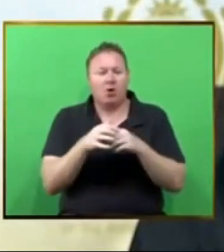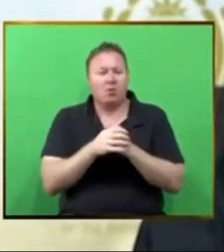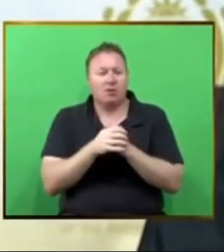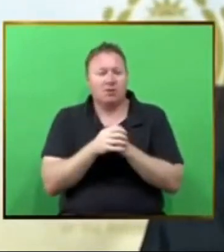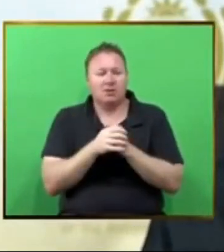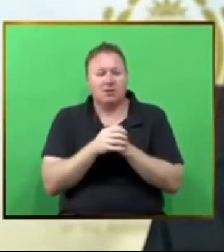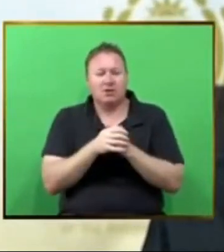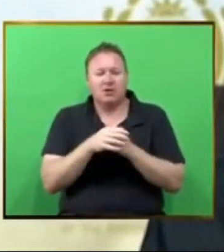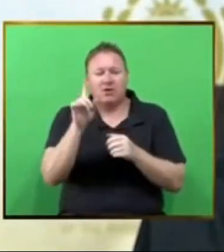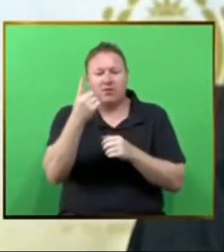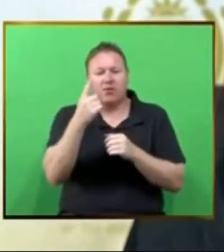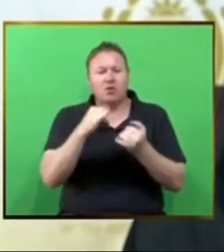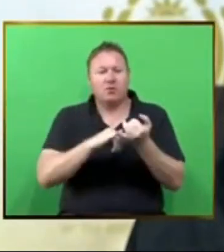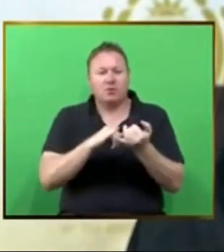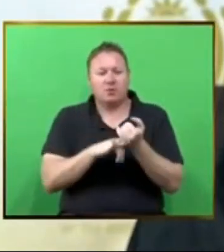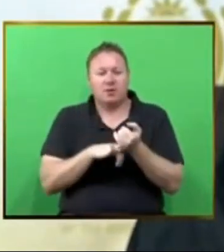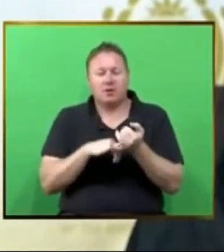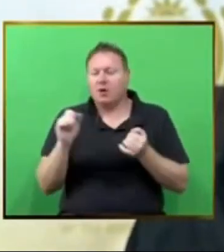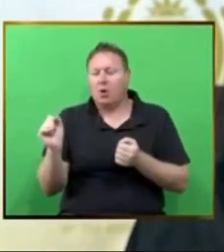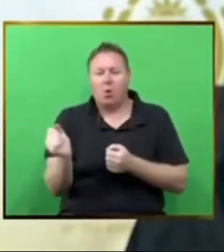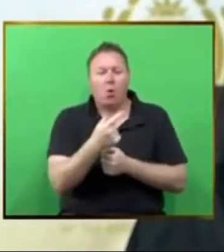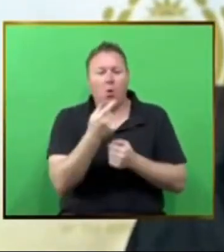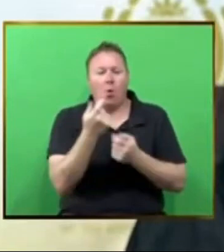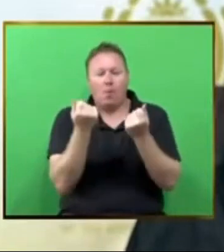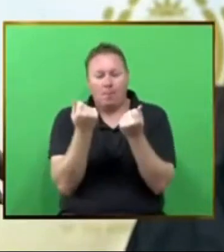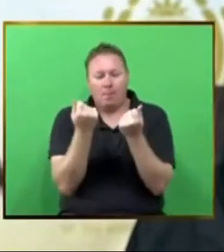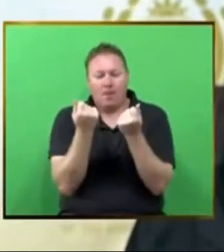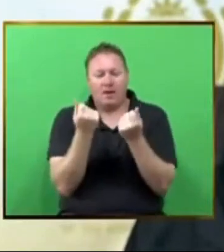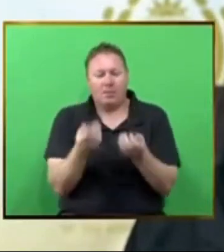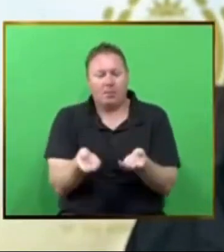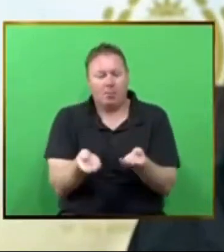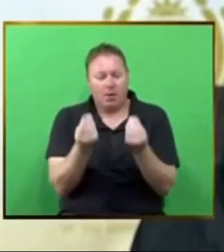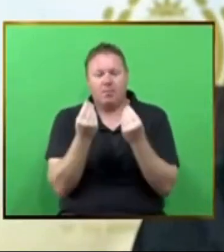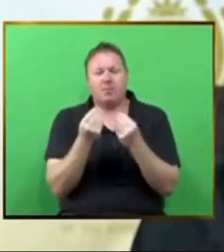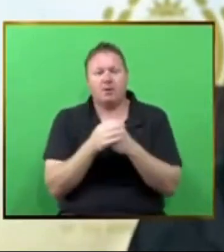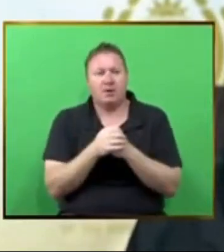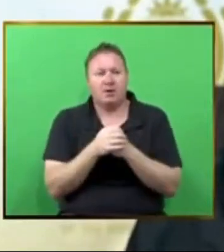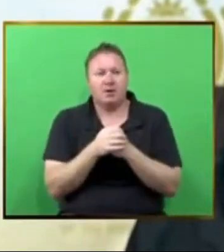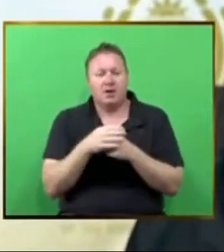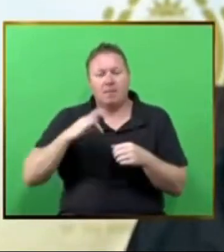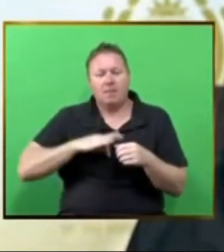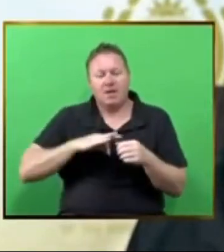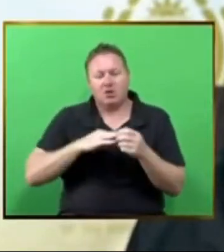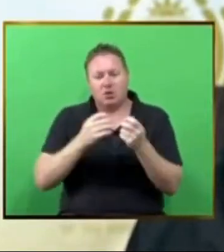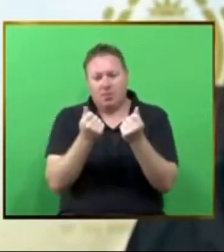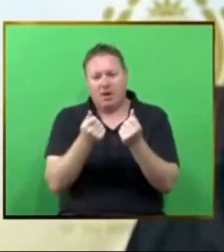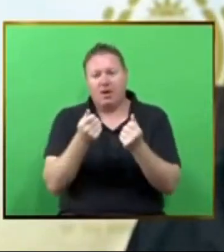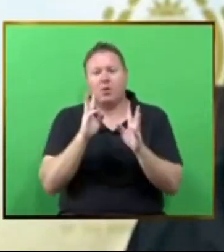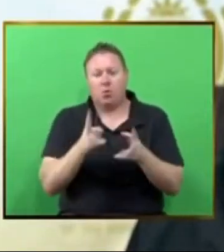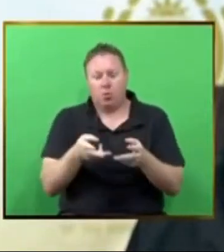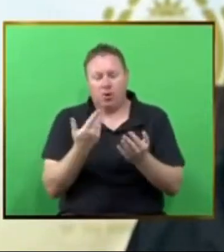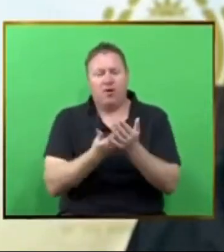bazayifumana le mali. From i-1st kaSeptember laa mali yepension iyafumaneka.